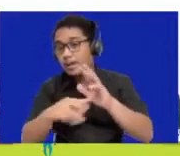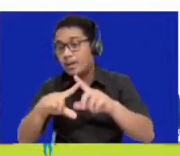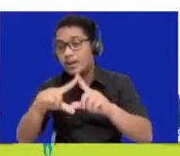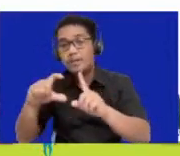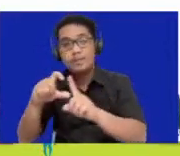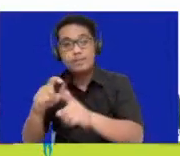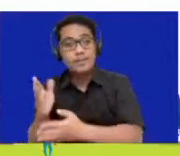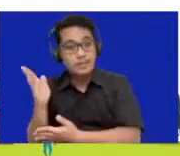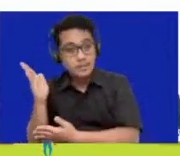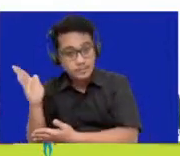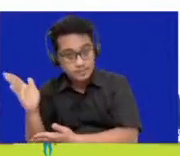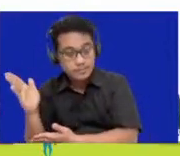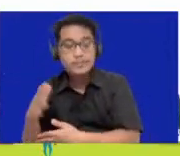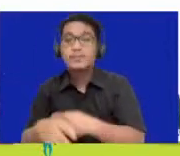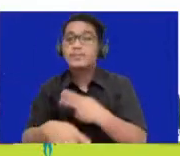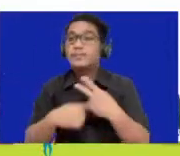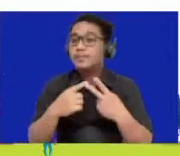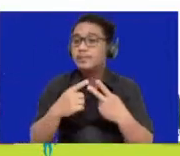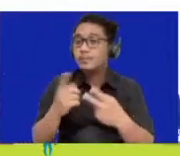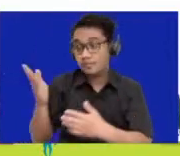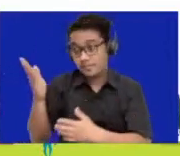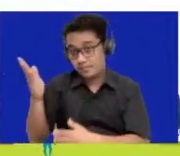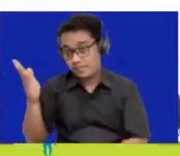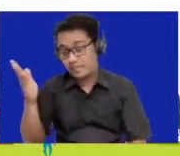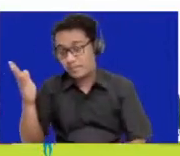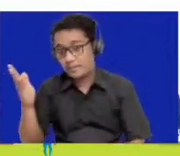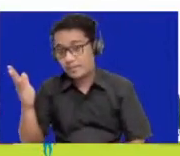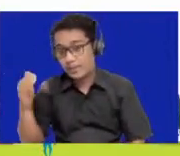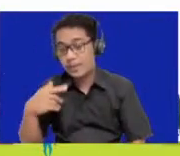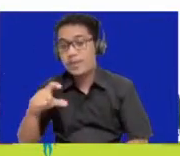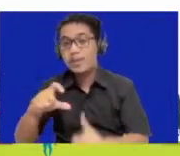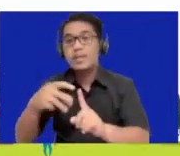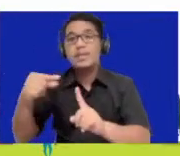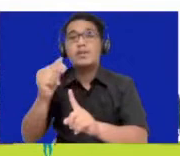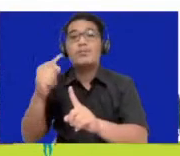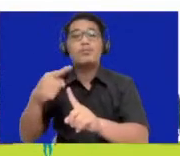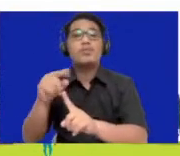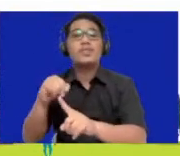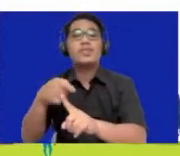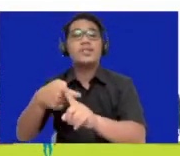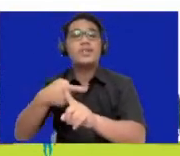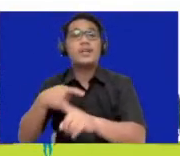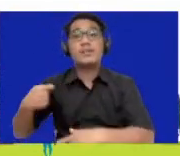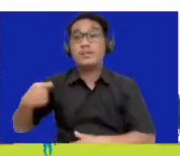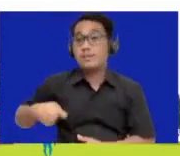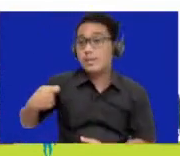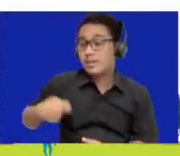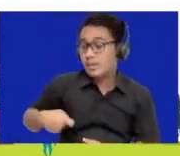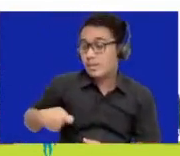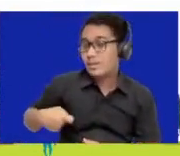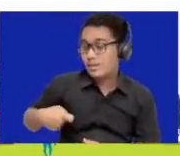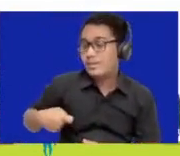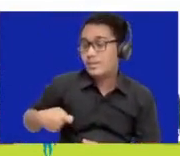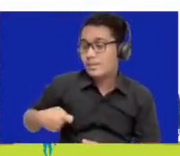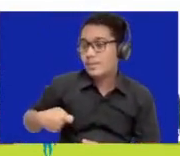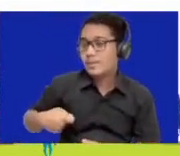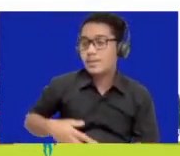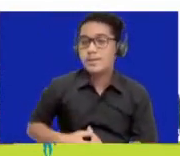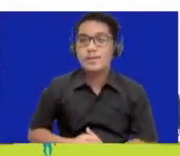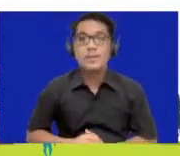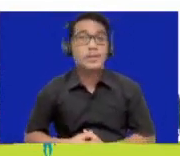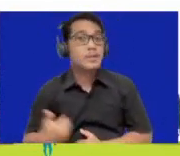secretary of the ministry. He's joined by Mr. Mohammed Ghulam Kibria,